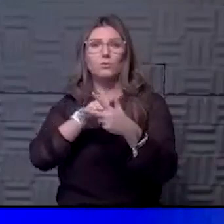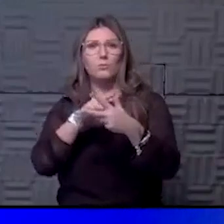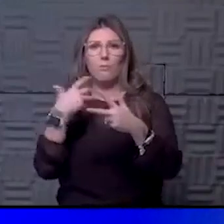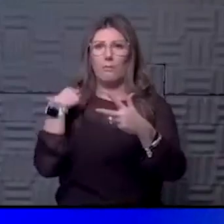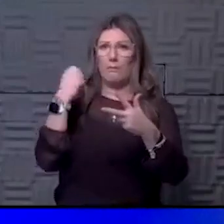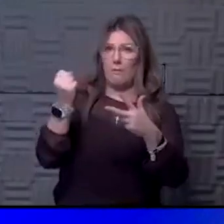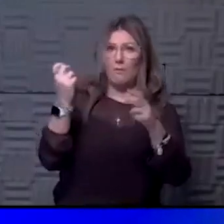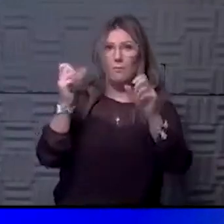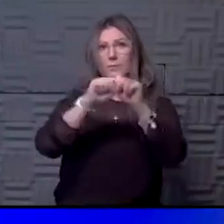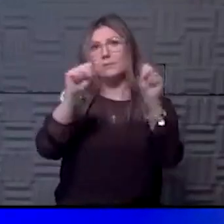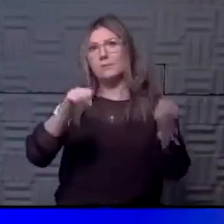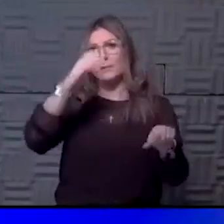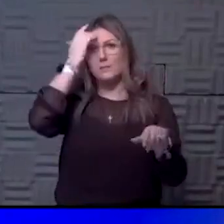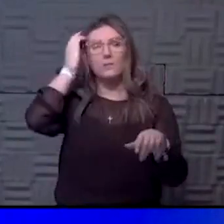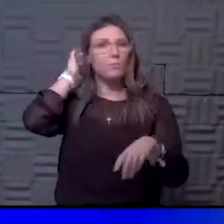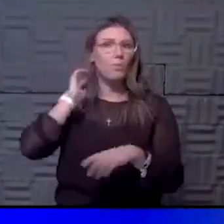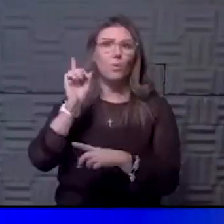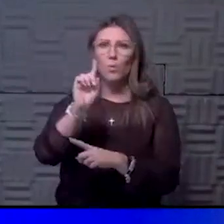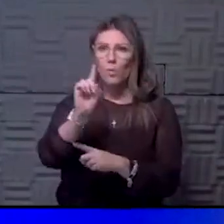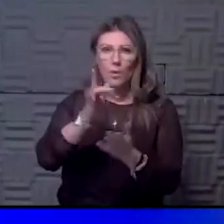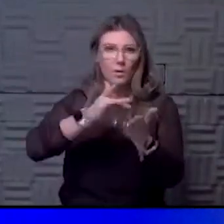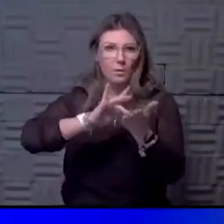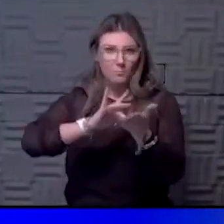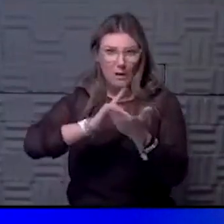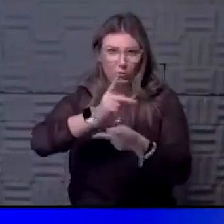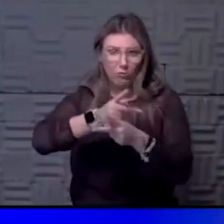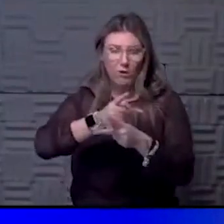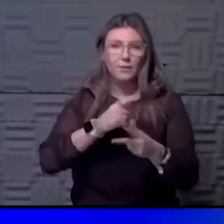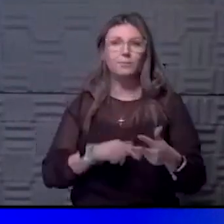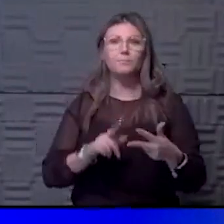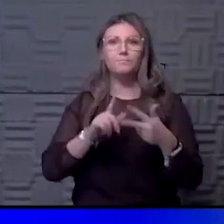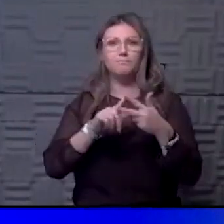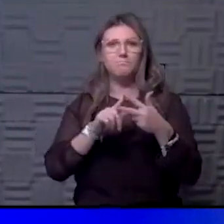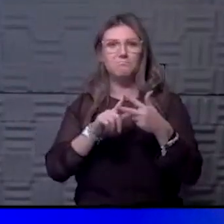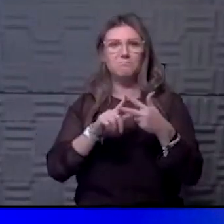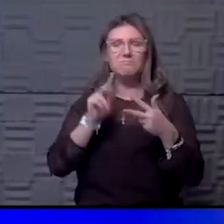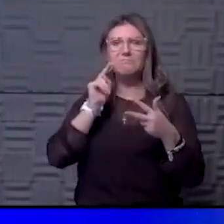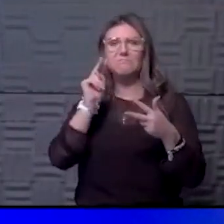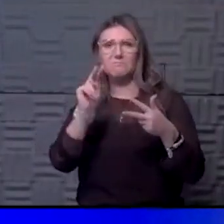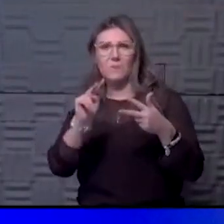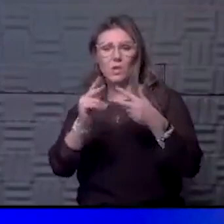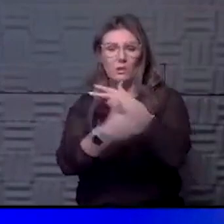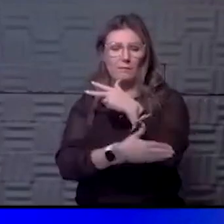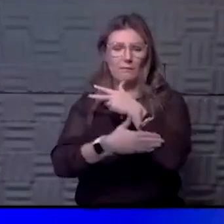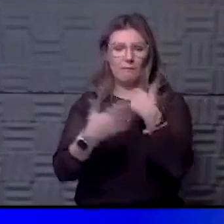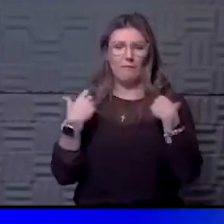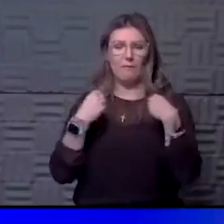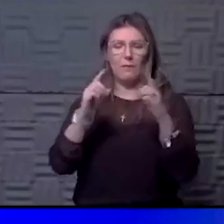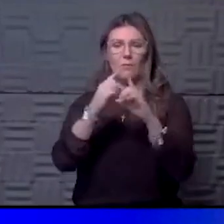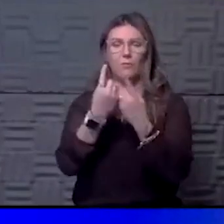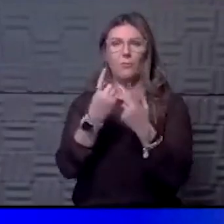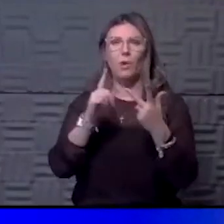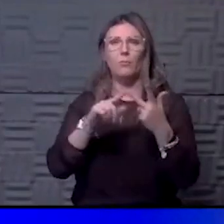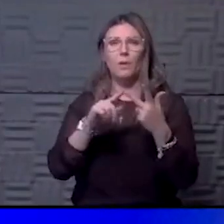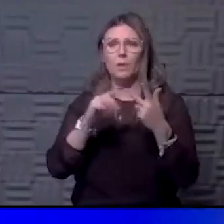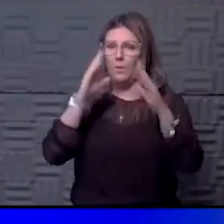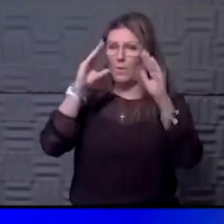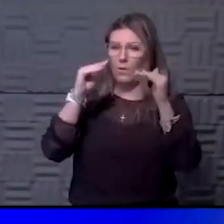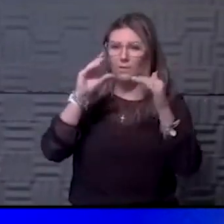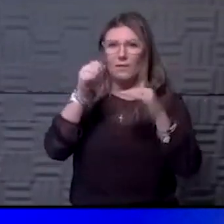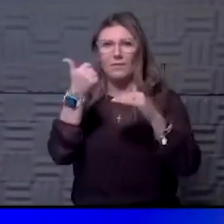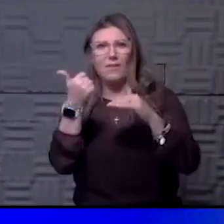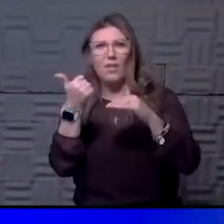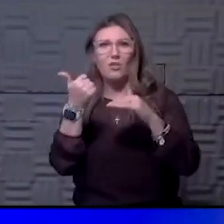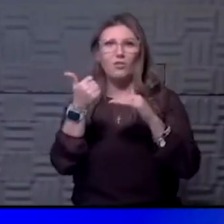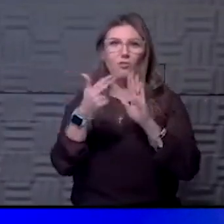health system, where you get your medical care. Look at your county health department, and then hopefully when these other entities, these